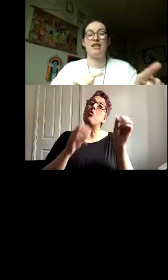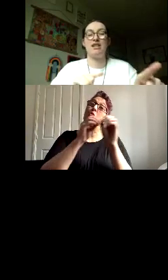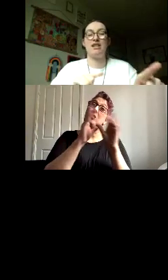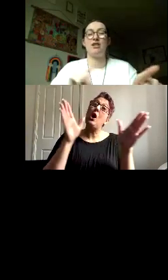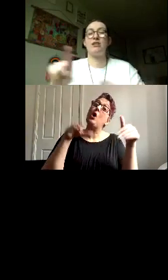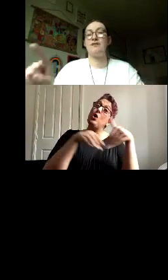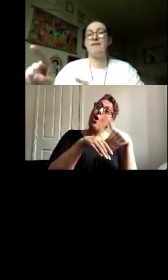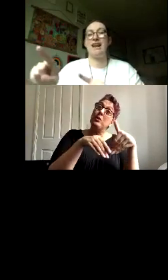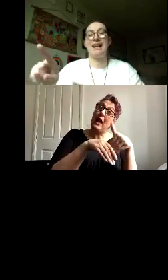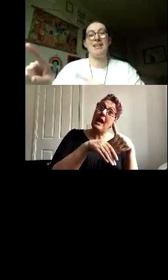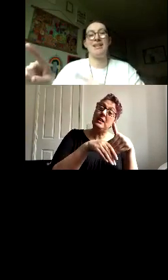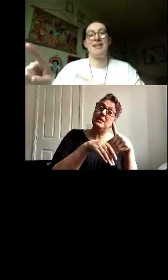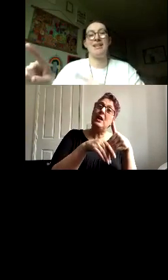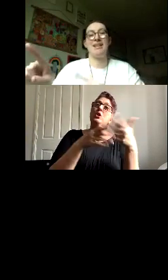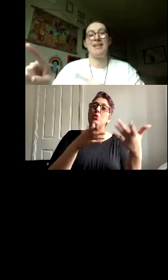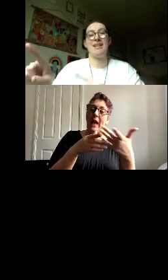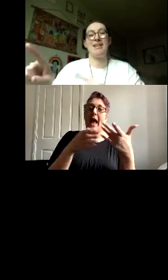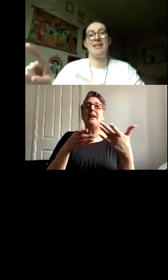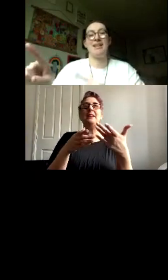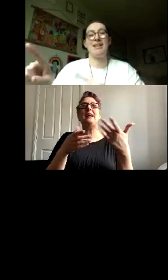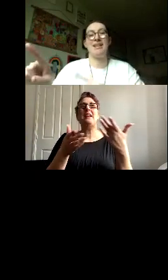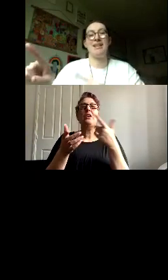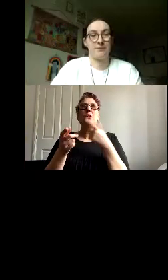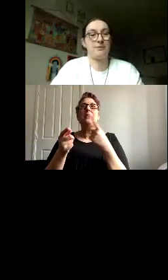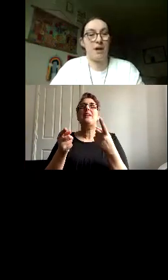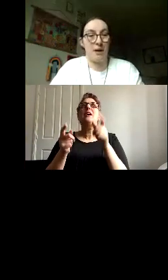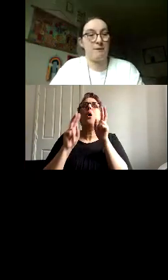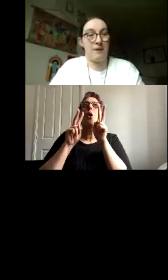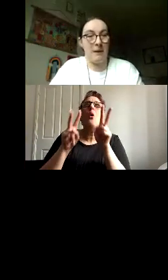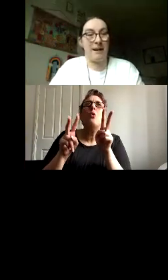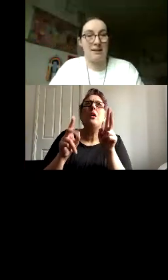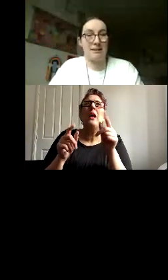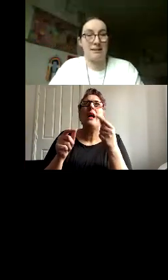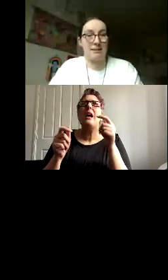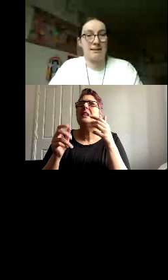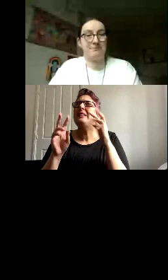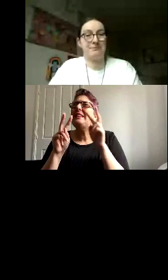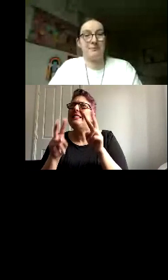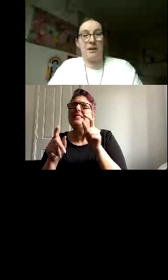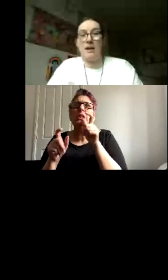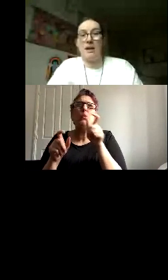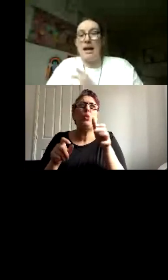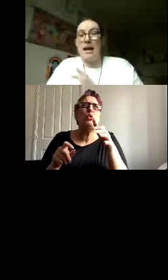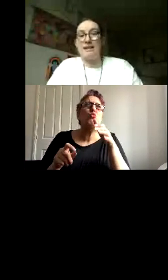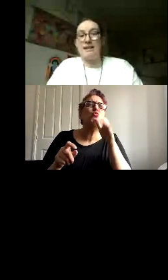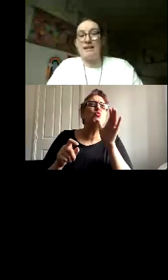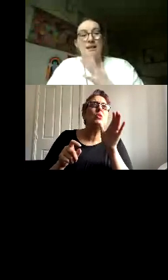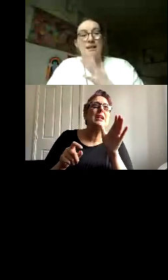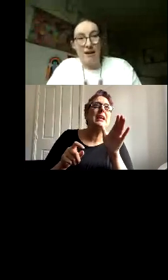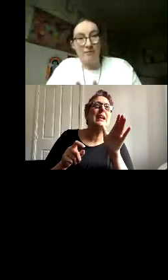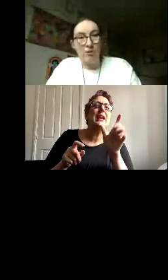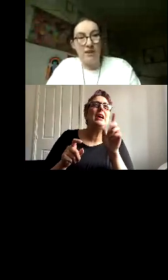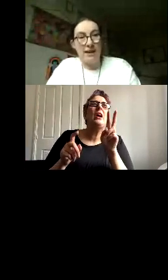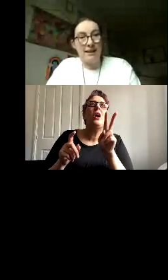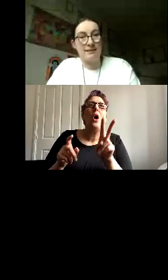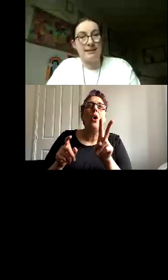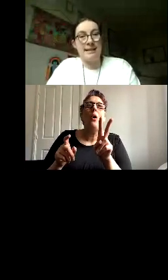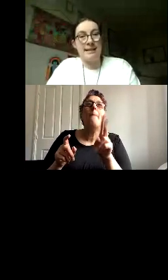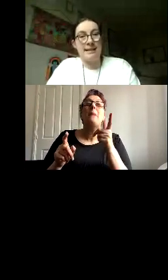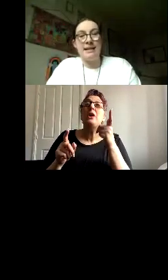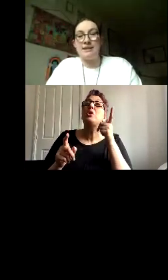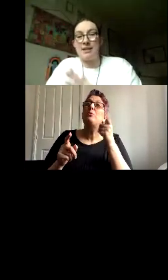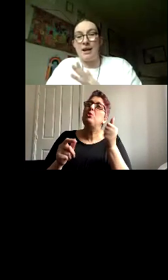then you could fill in that read or drink. So hopefully that makes sense. And some general